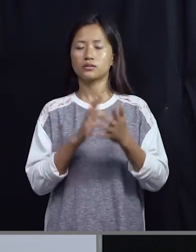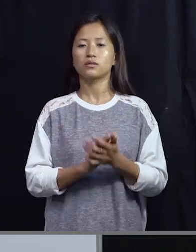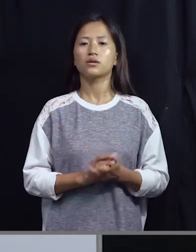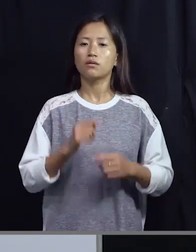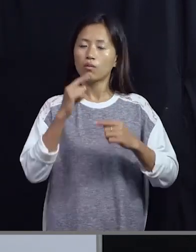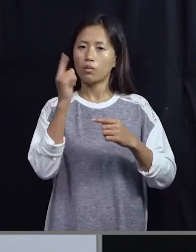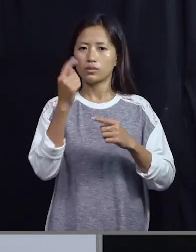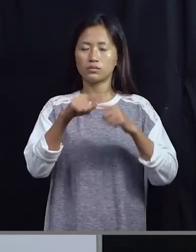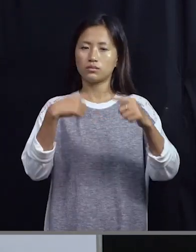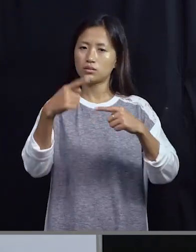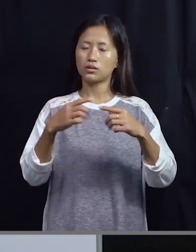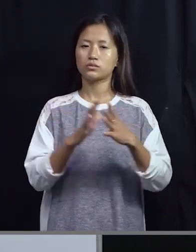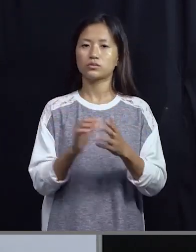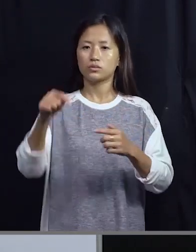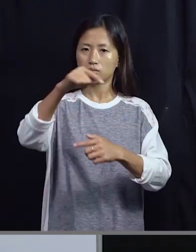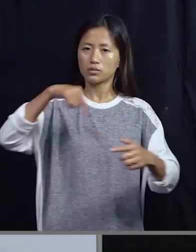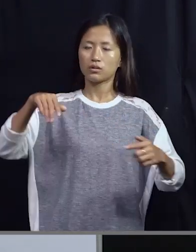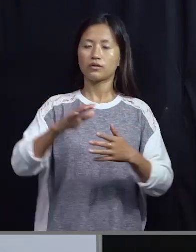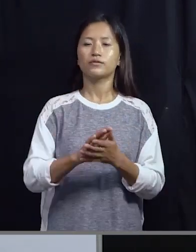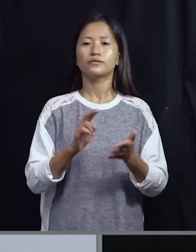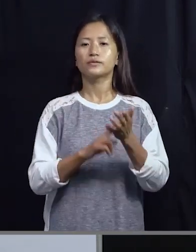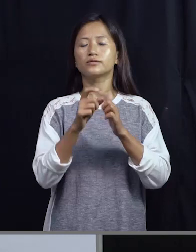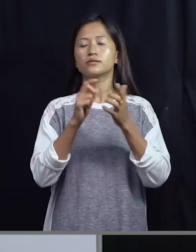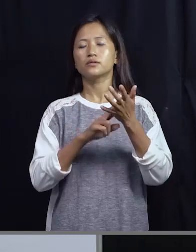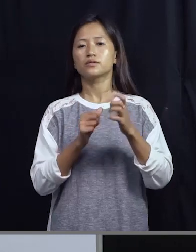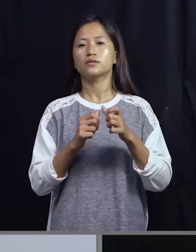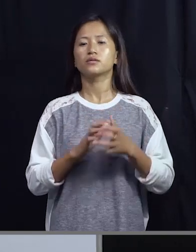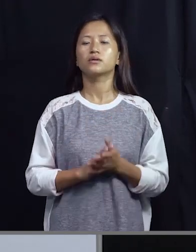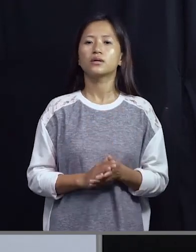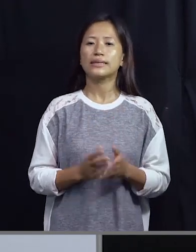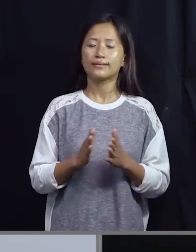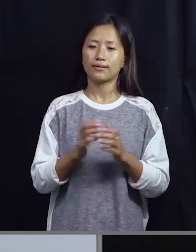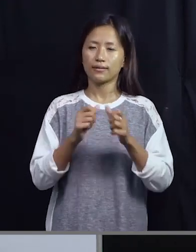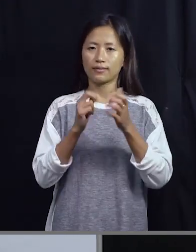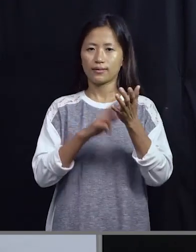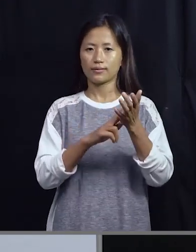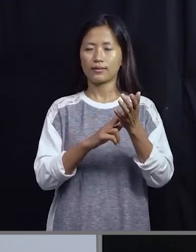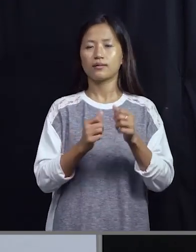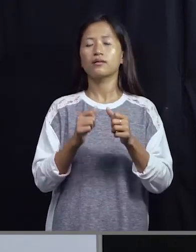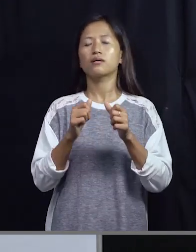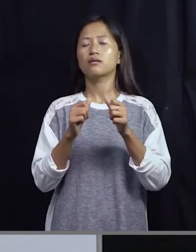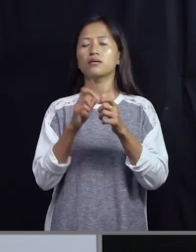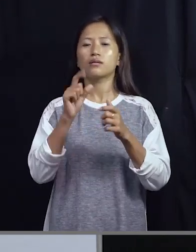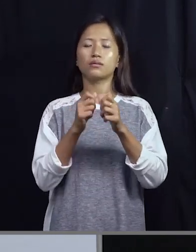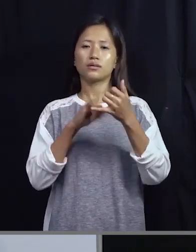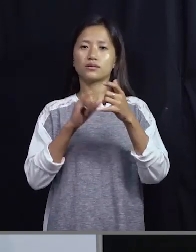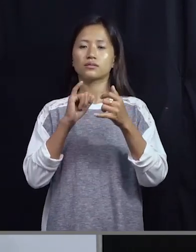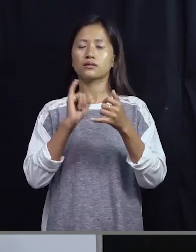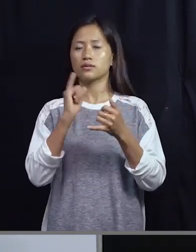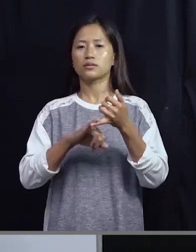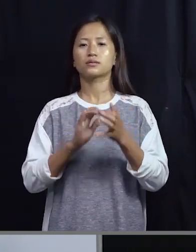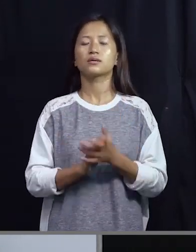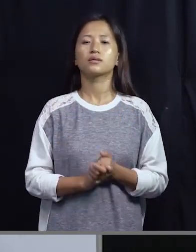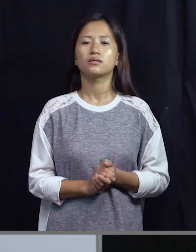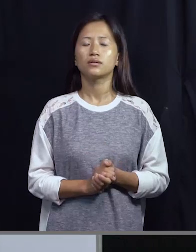of replication, they extracted the DNA by centrifugation, and they analyzed to the observation that